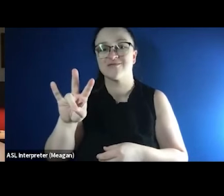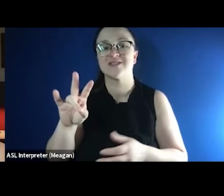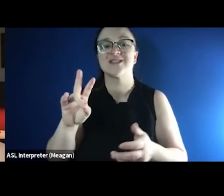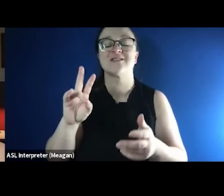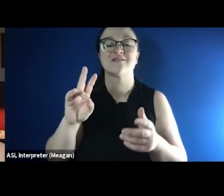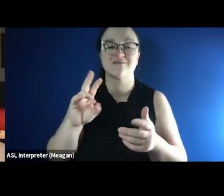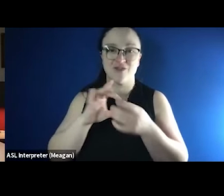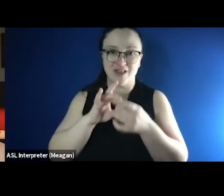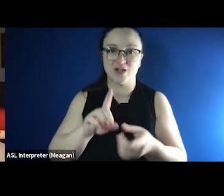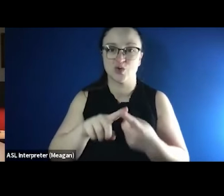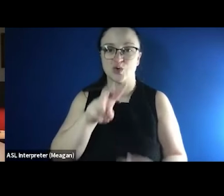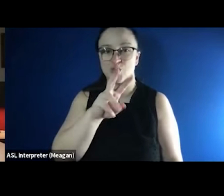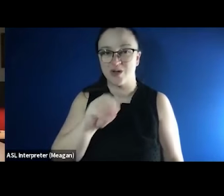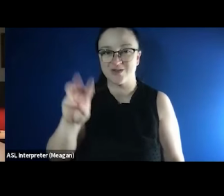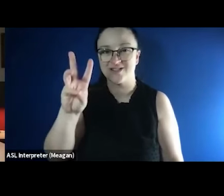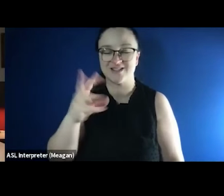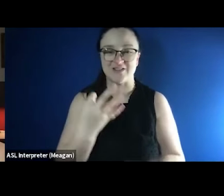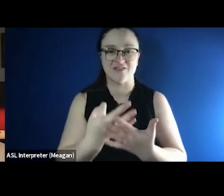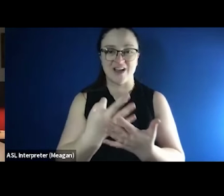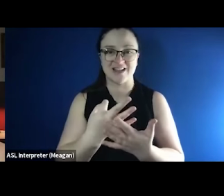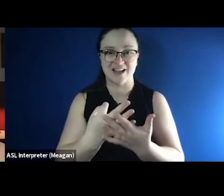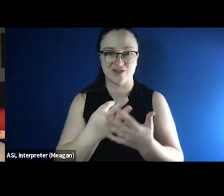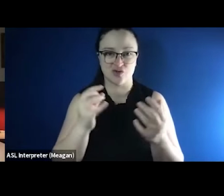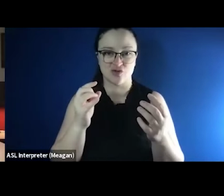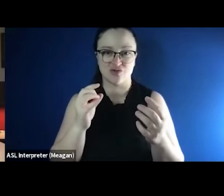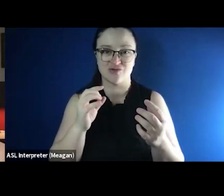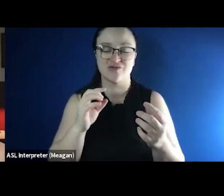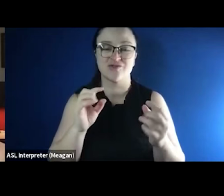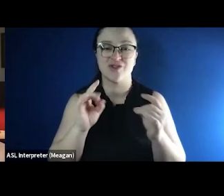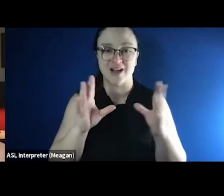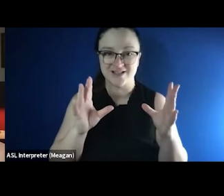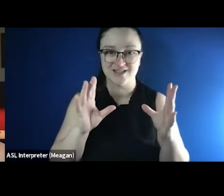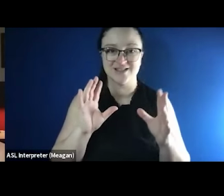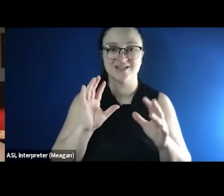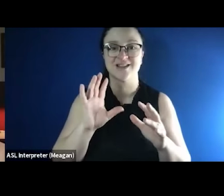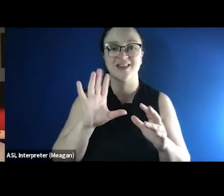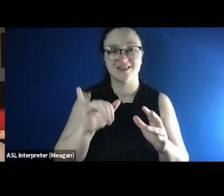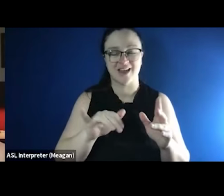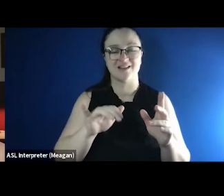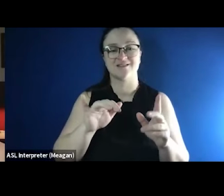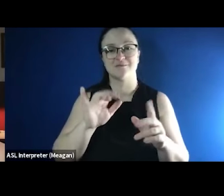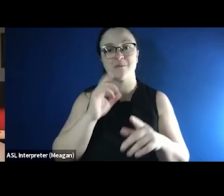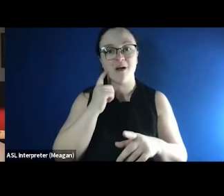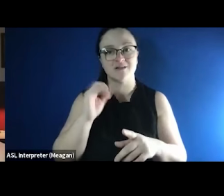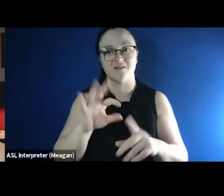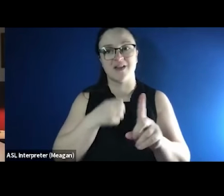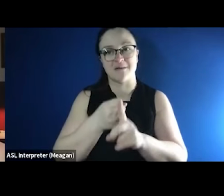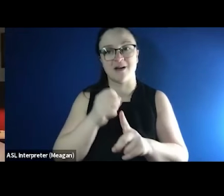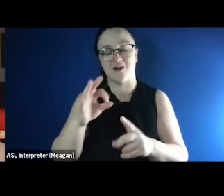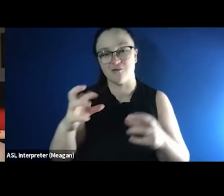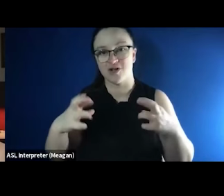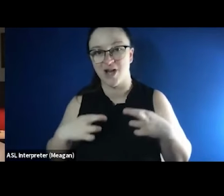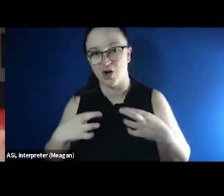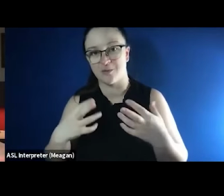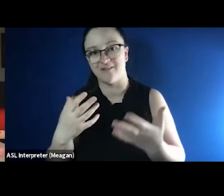financial crisis due to subprime housing loans and subsequent impacts on retirement. So in our